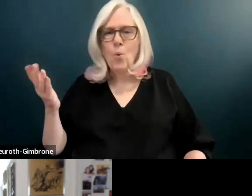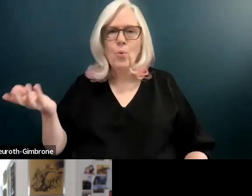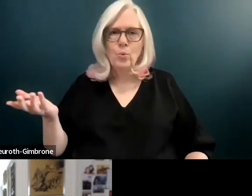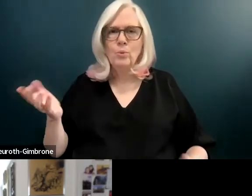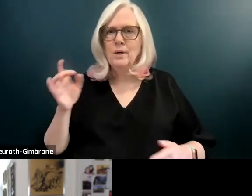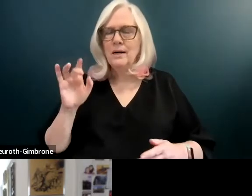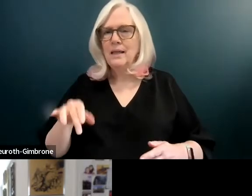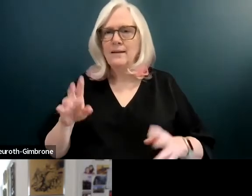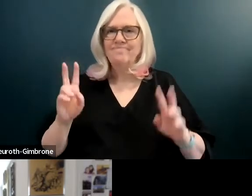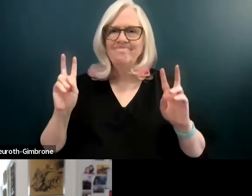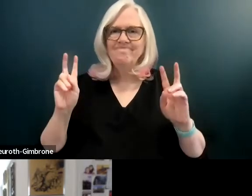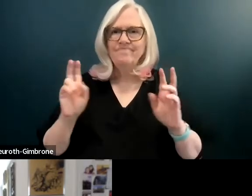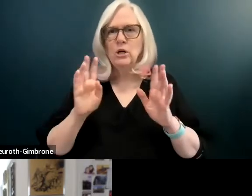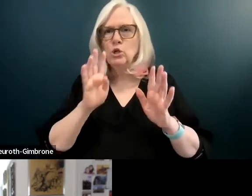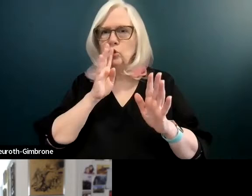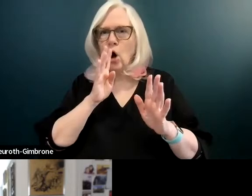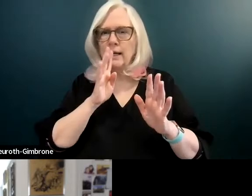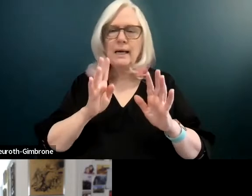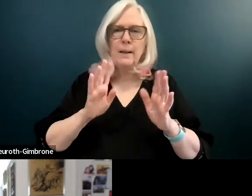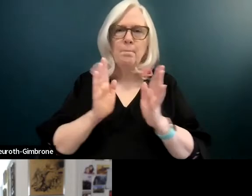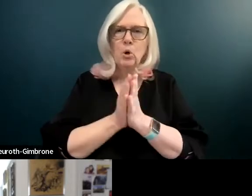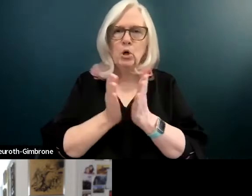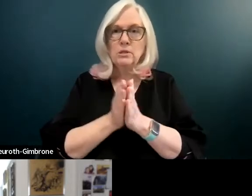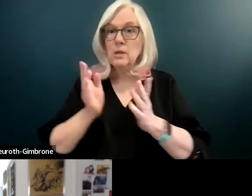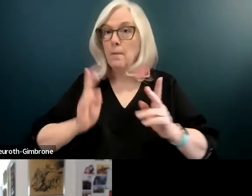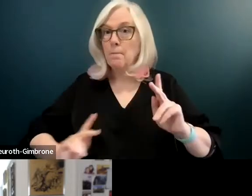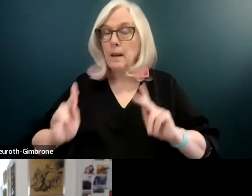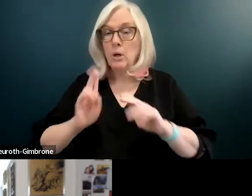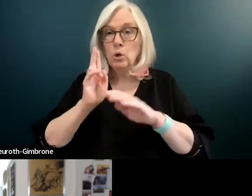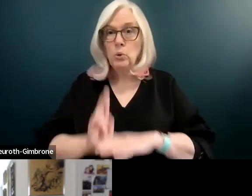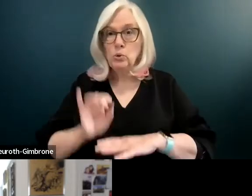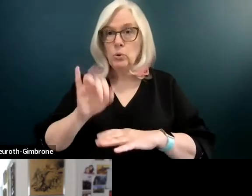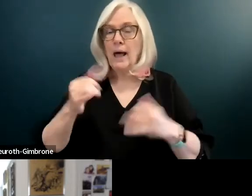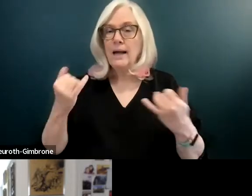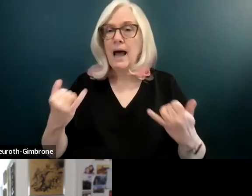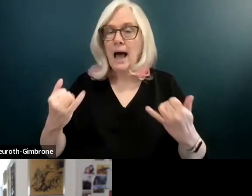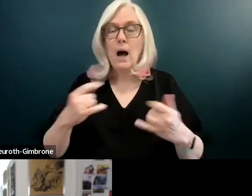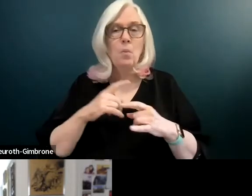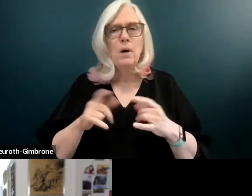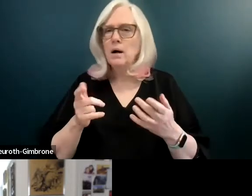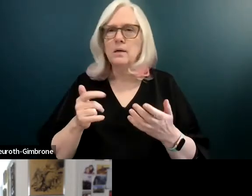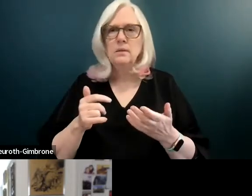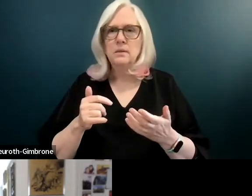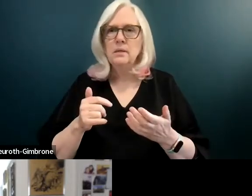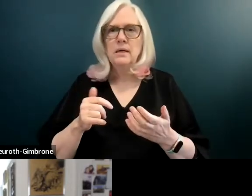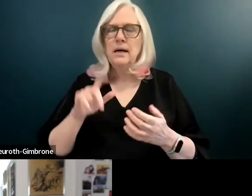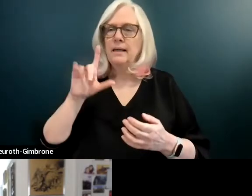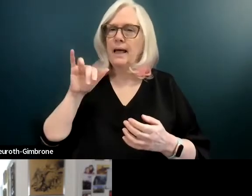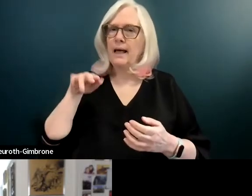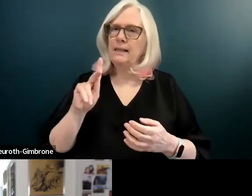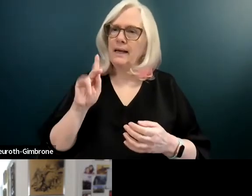talking books, and people are used to them now, but they don't necessarily, they link it to a